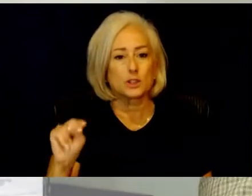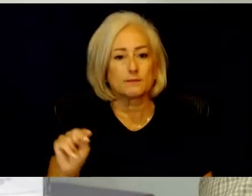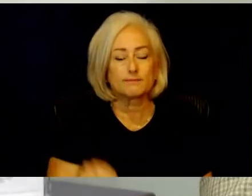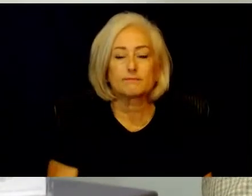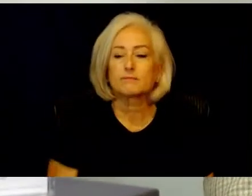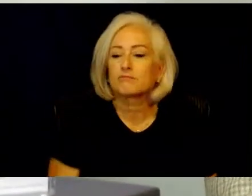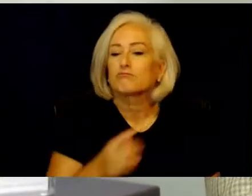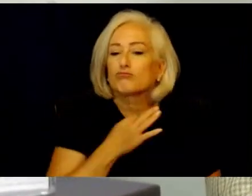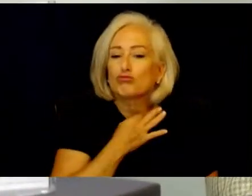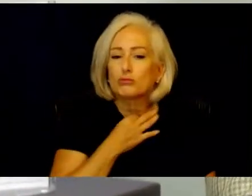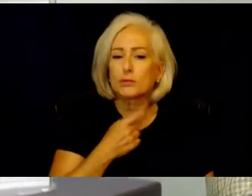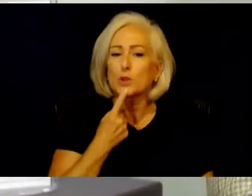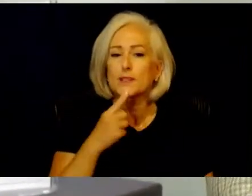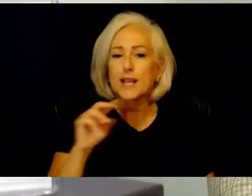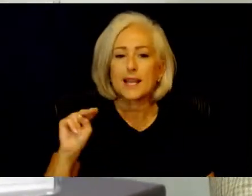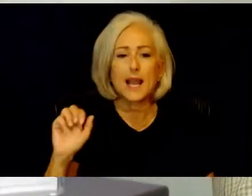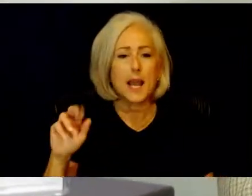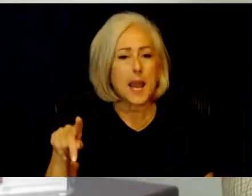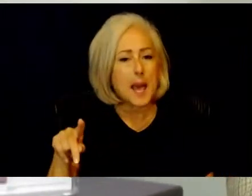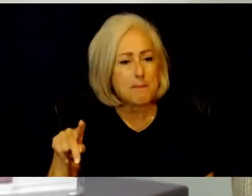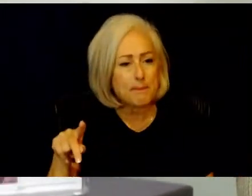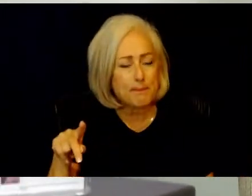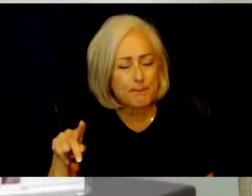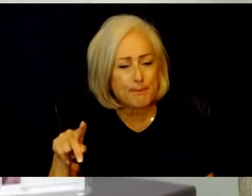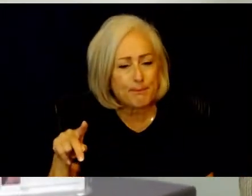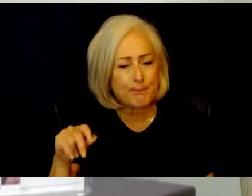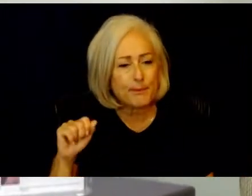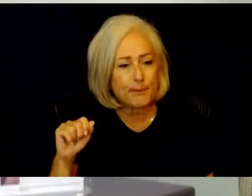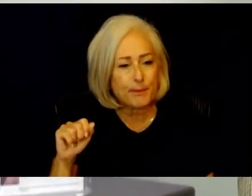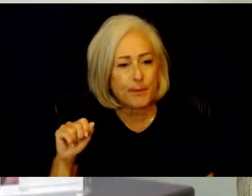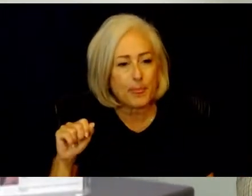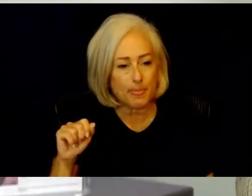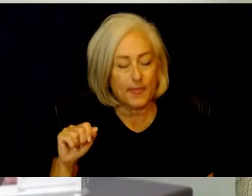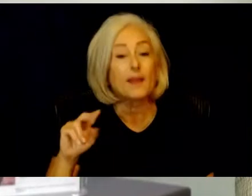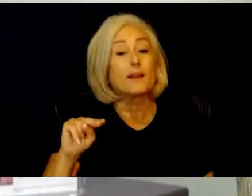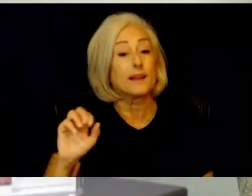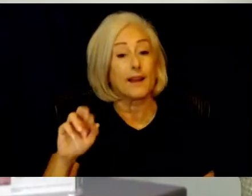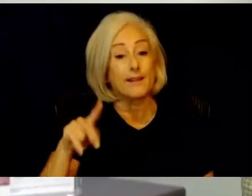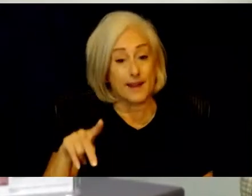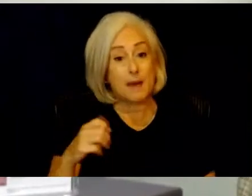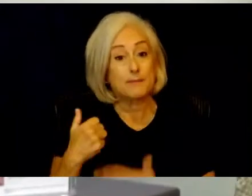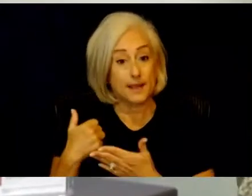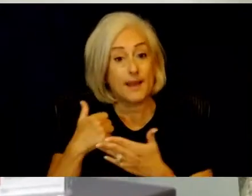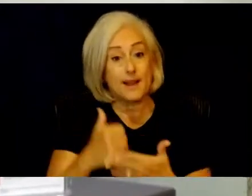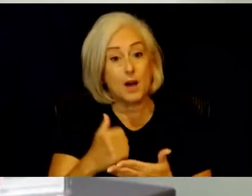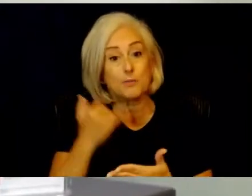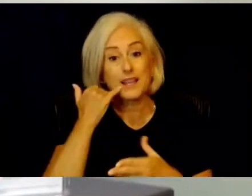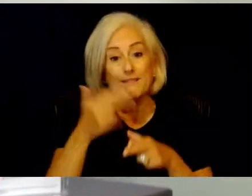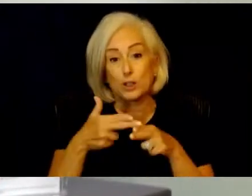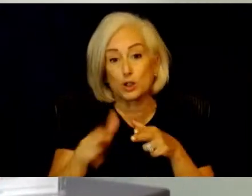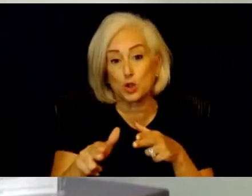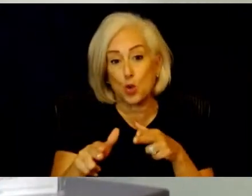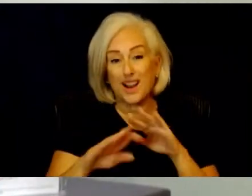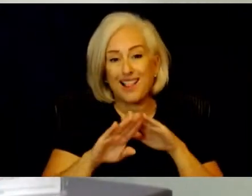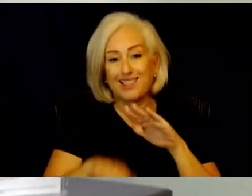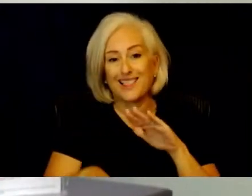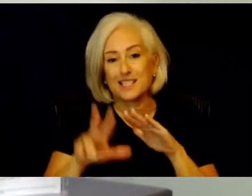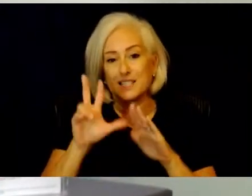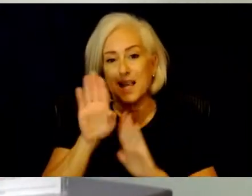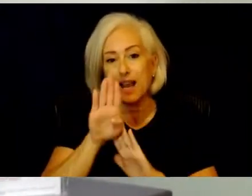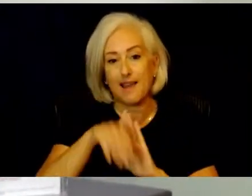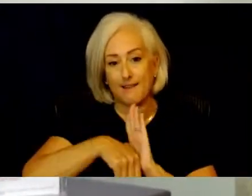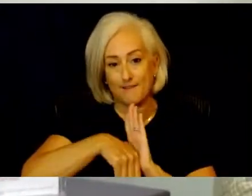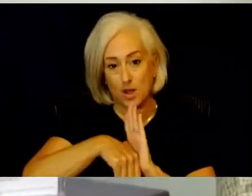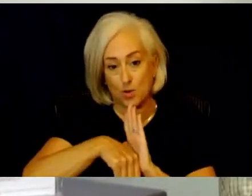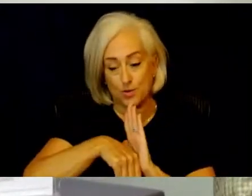mentioned the nap. So naps, are helpful if you keep it short. If you take less than 30 minutes of nap and it does make you